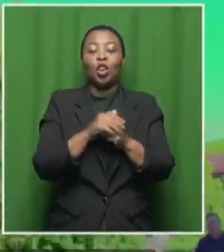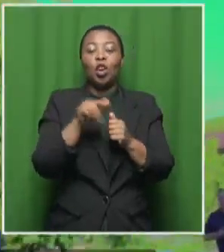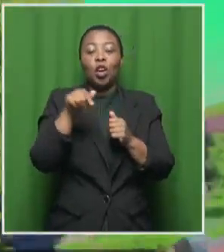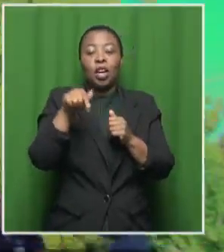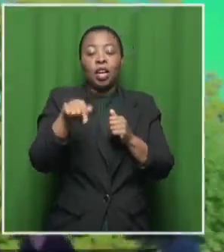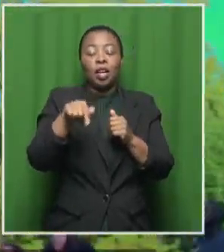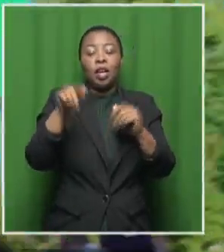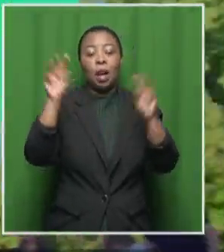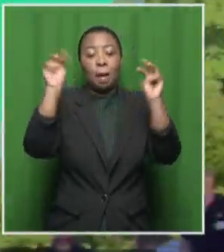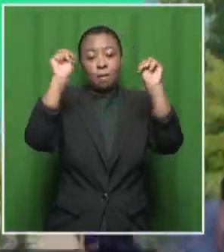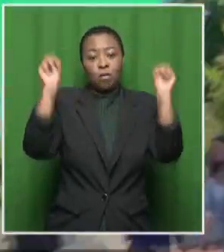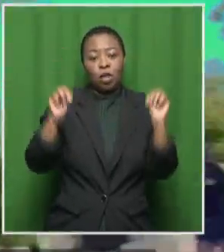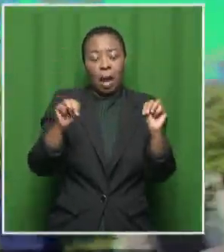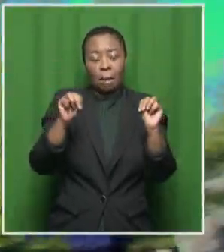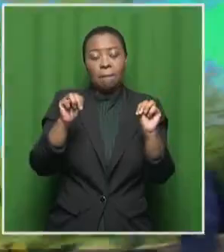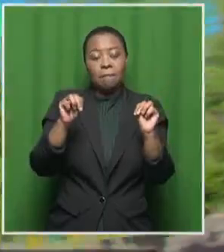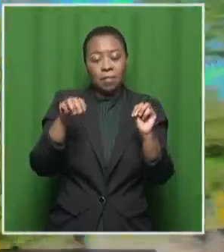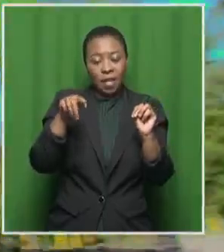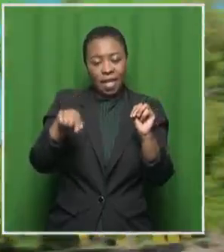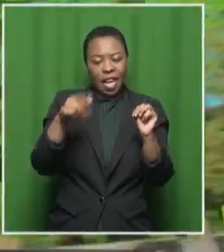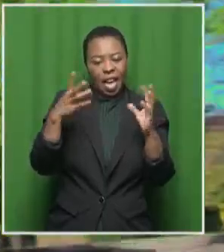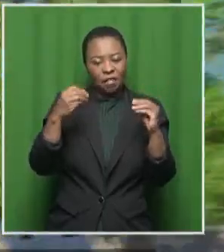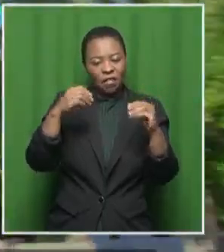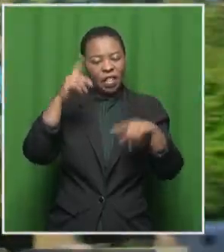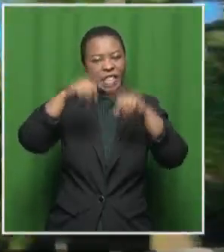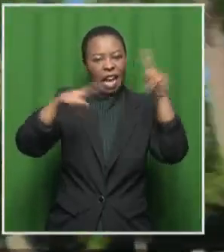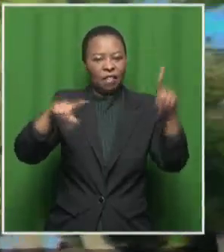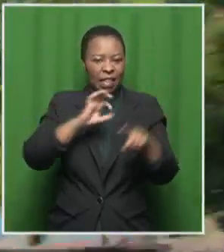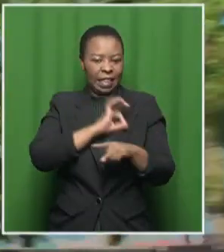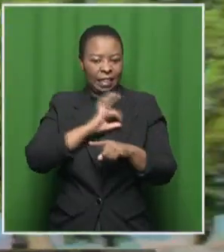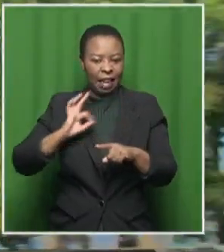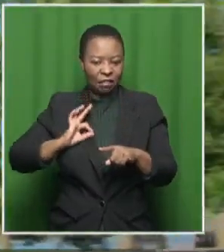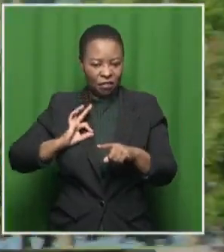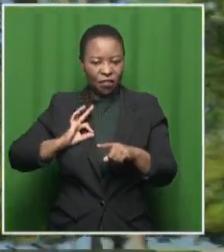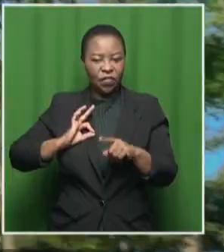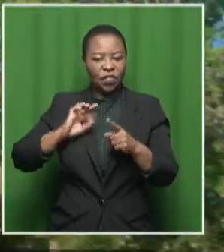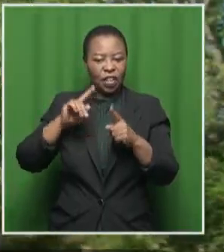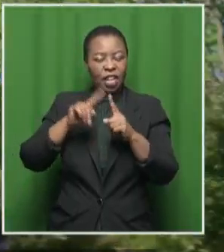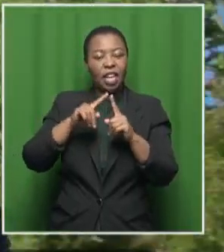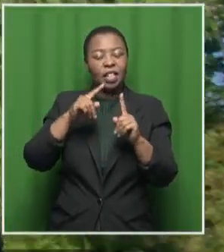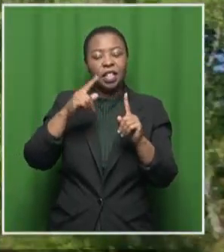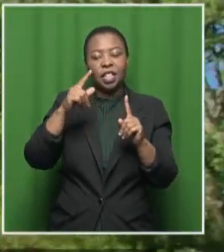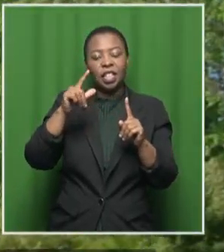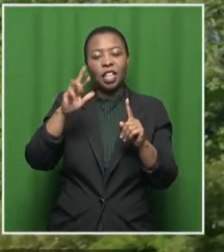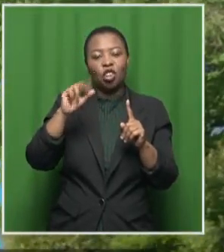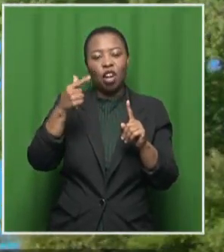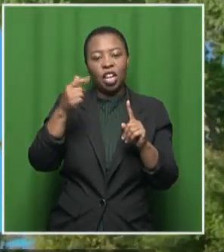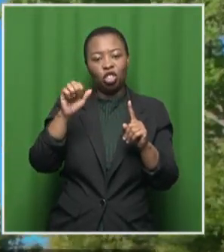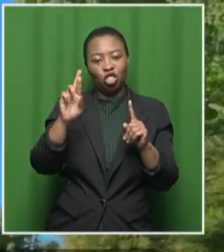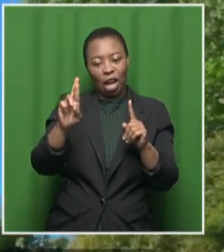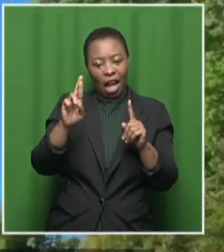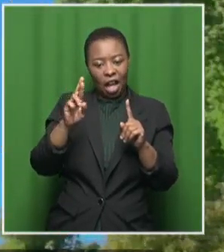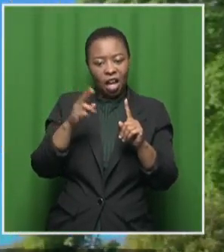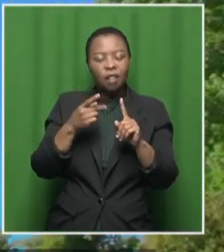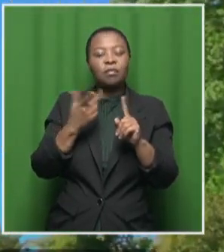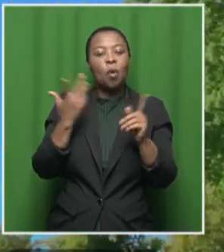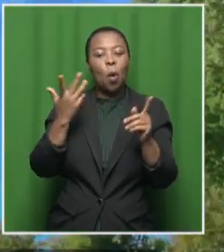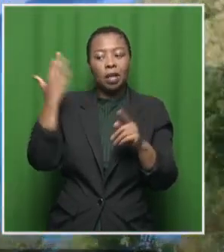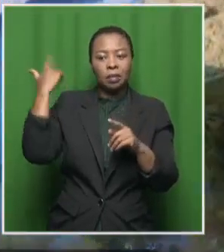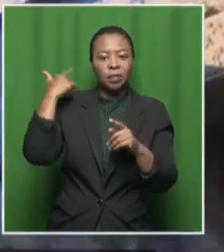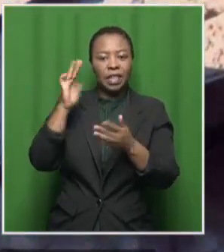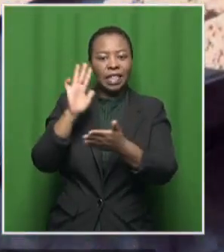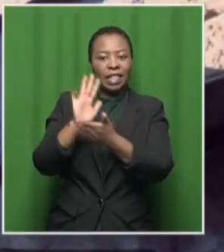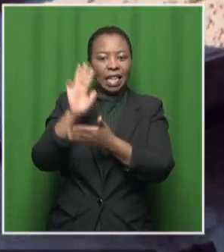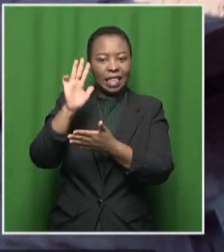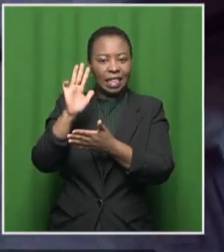and nearby Ellis Island employs a diverse staff, including this ranger who immigrated to the United States from Grenada in the